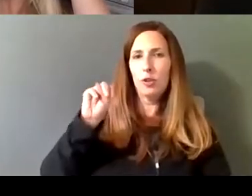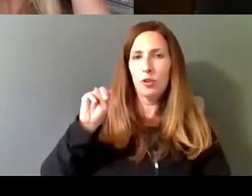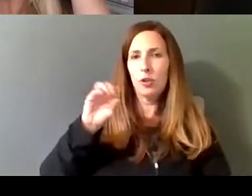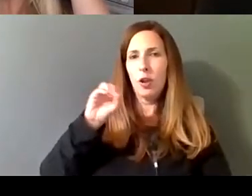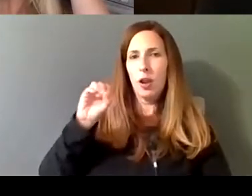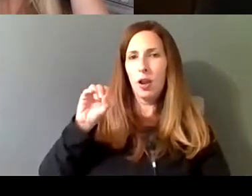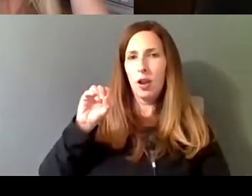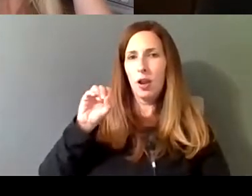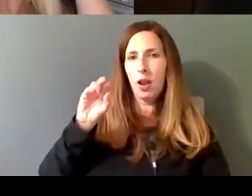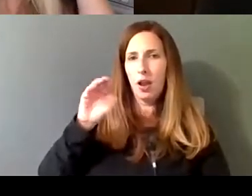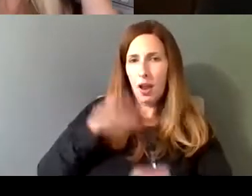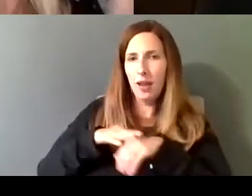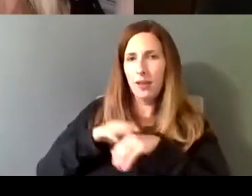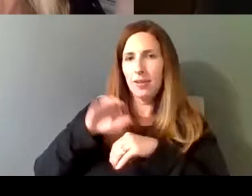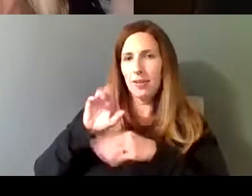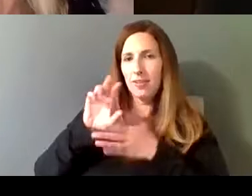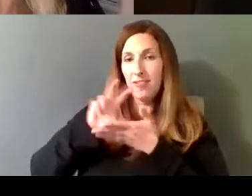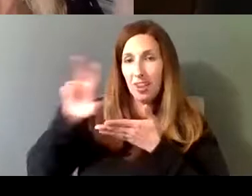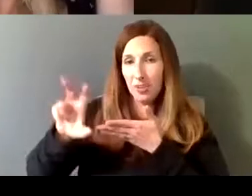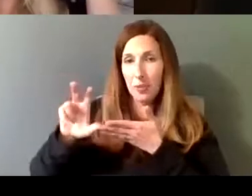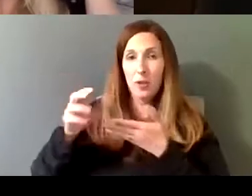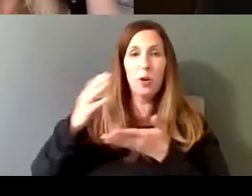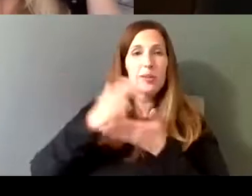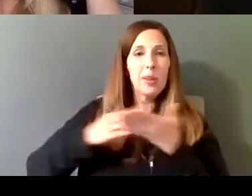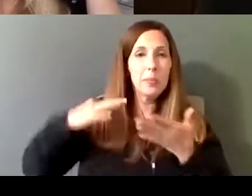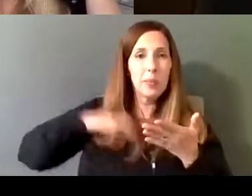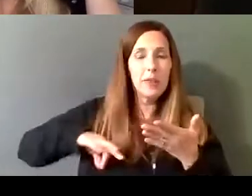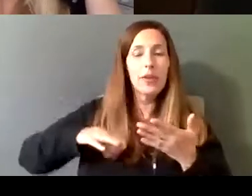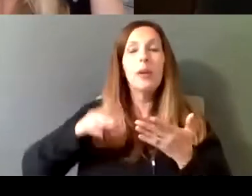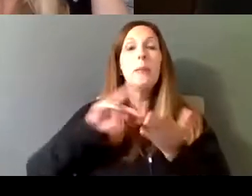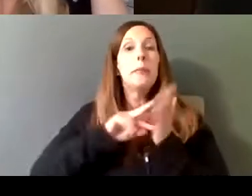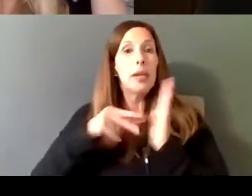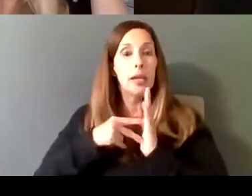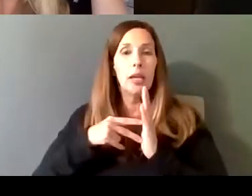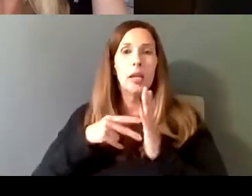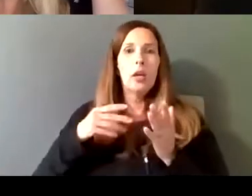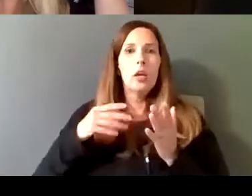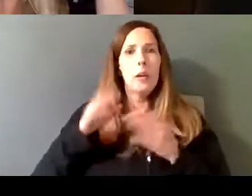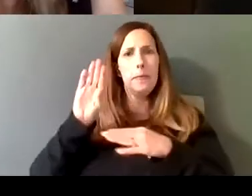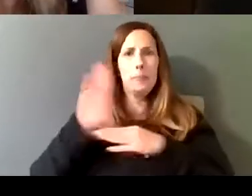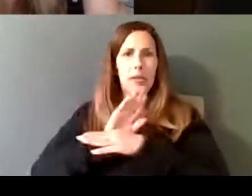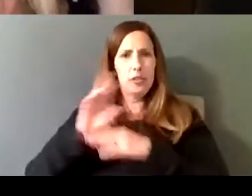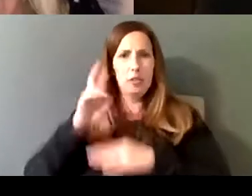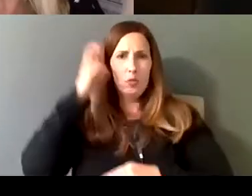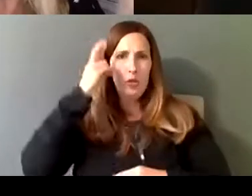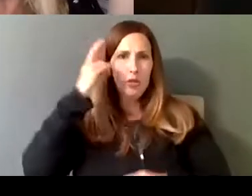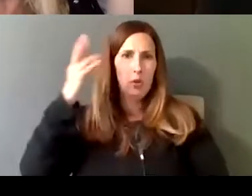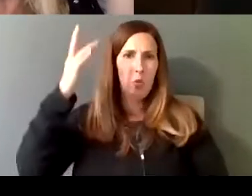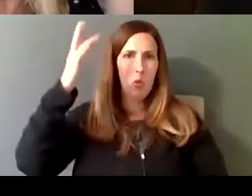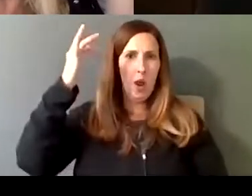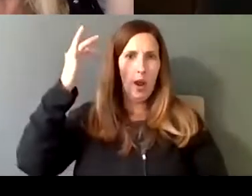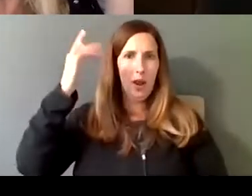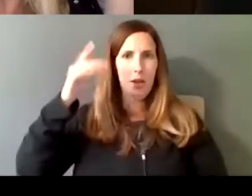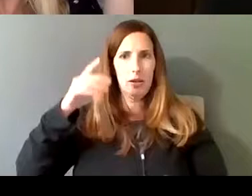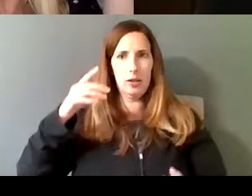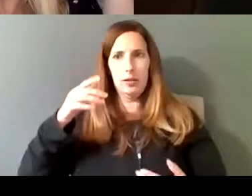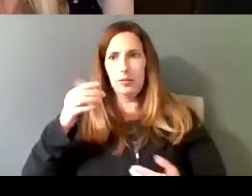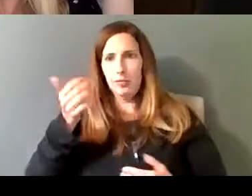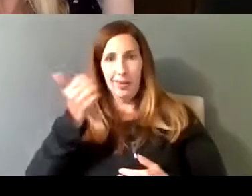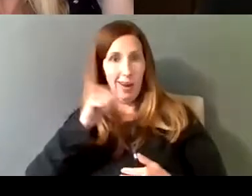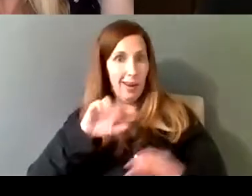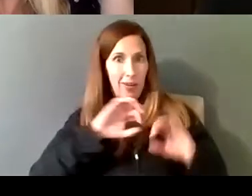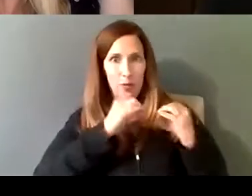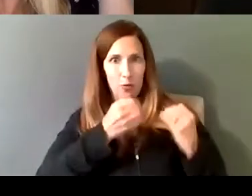language access? In other words, what would be your argument as to the business reason why any of the organizations that we just